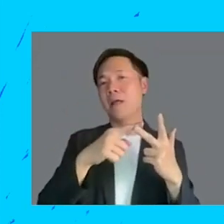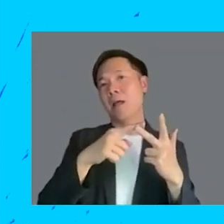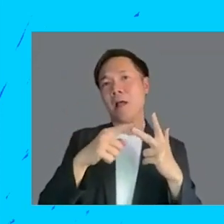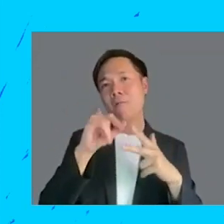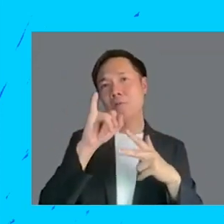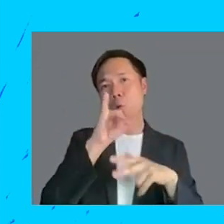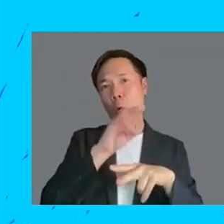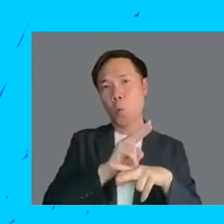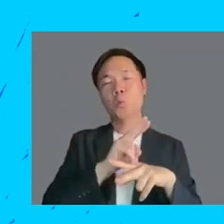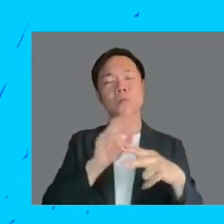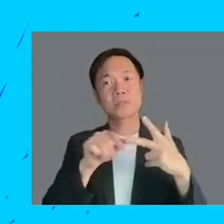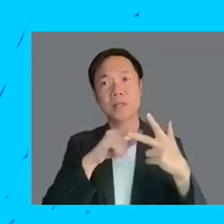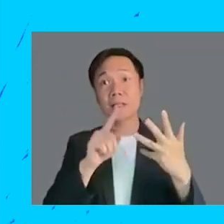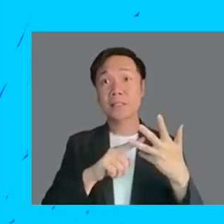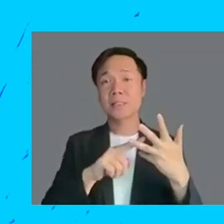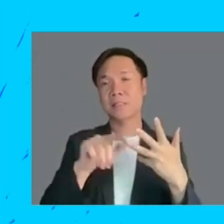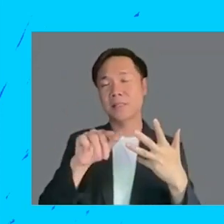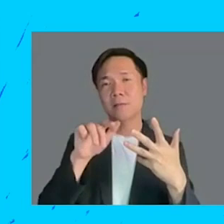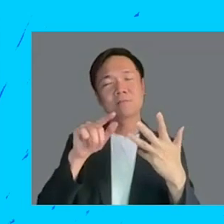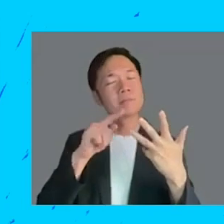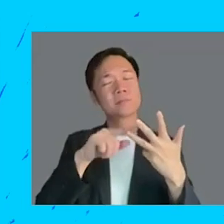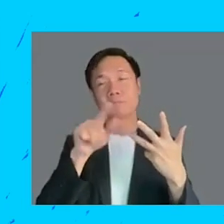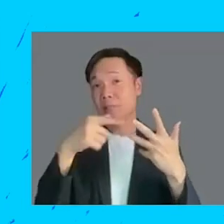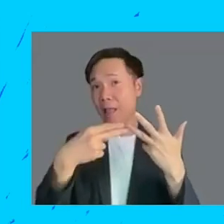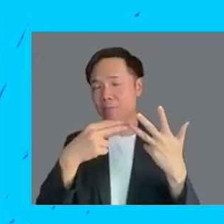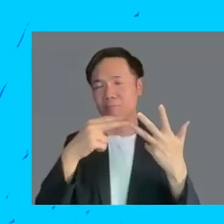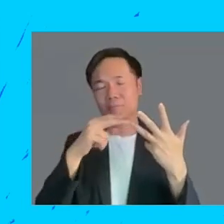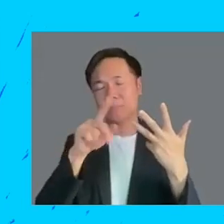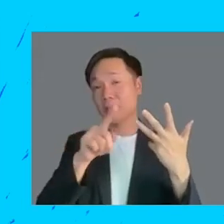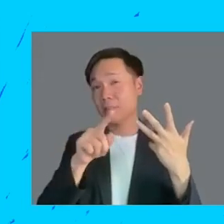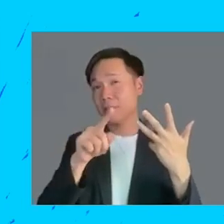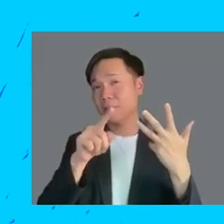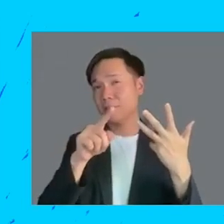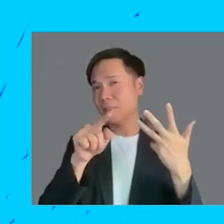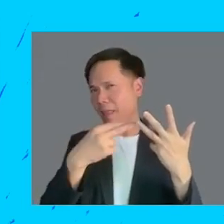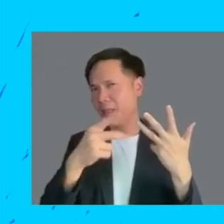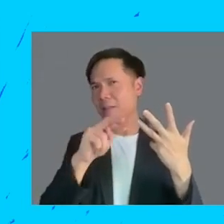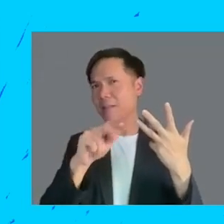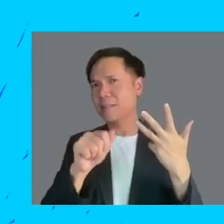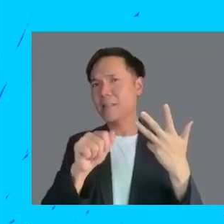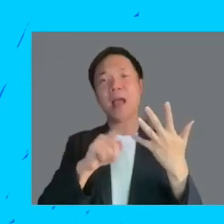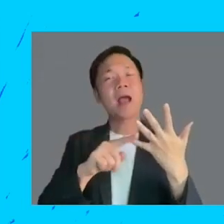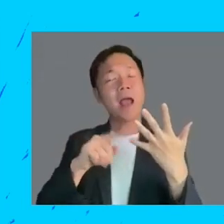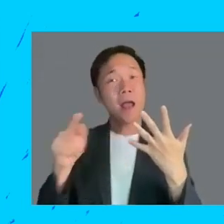Nigeria, plus Zimbabwe. In the video that is about to play,